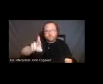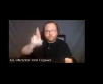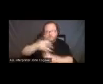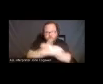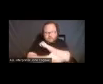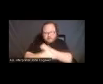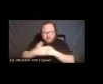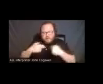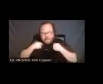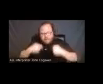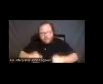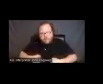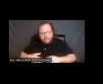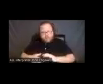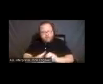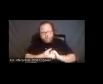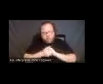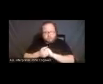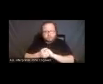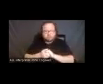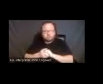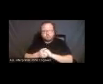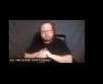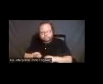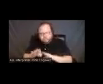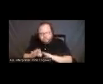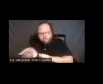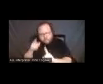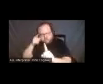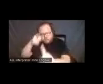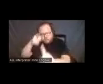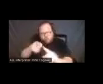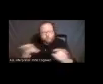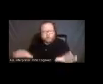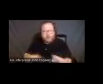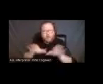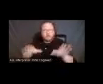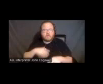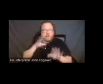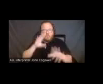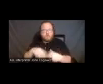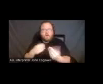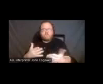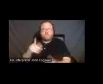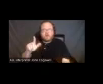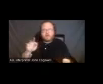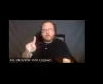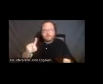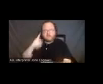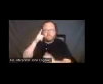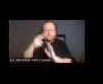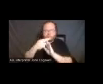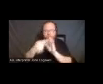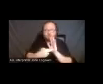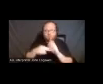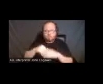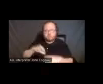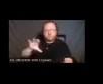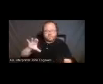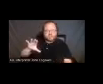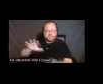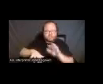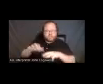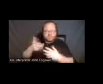Health Coalition, Continuing the Steps Towards Action. I'll be providing the link to our registration in the chat. You